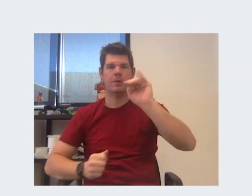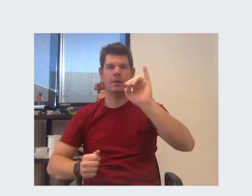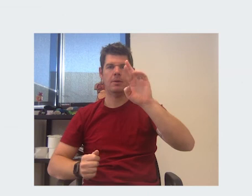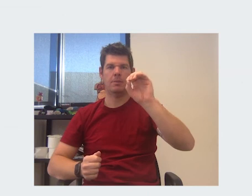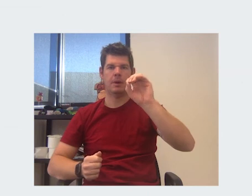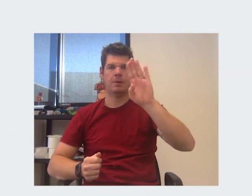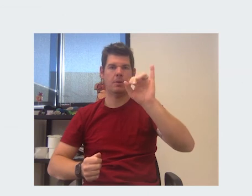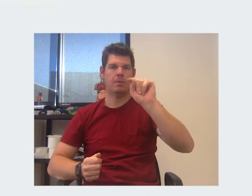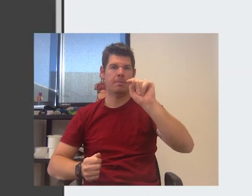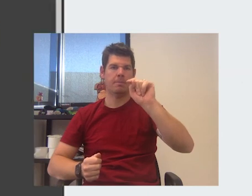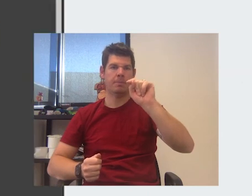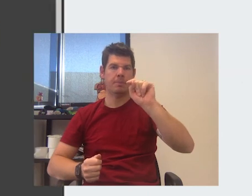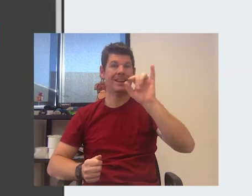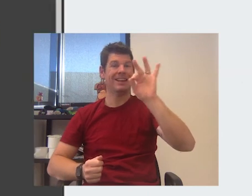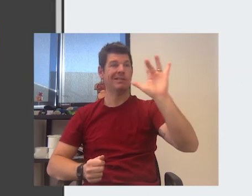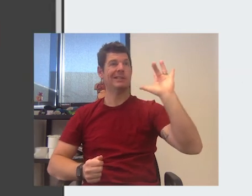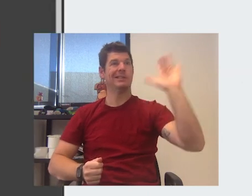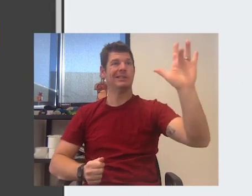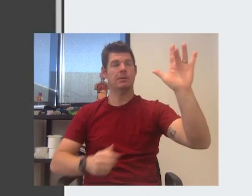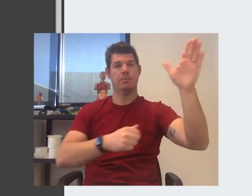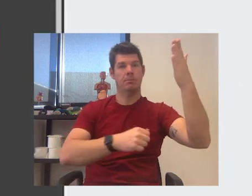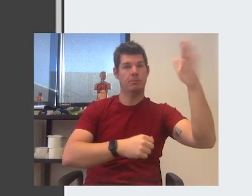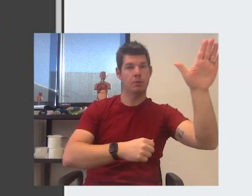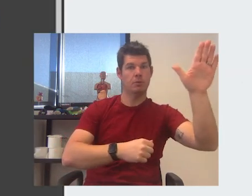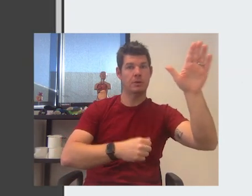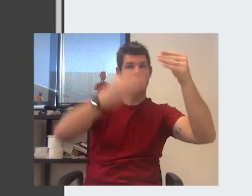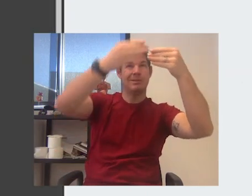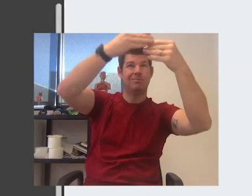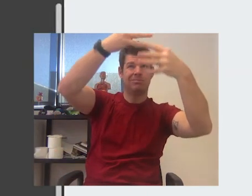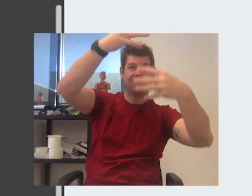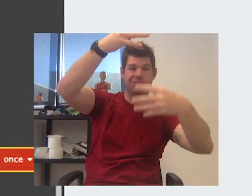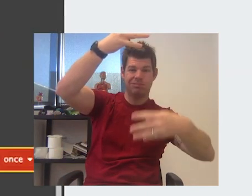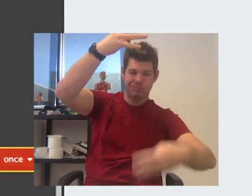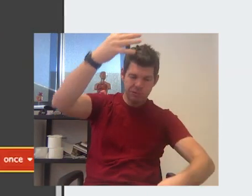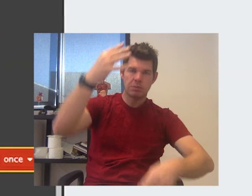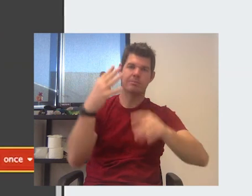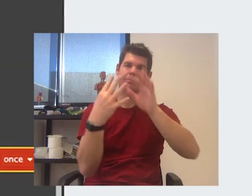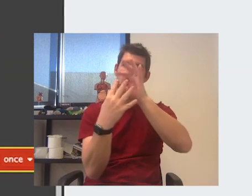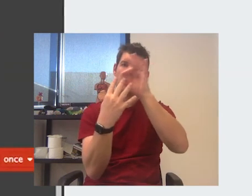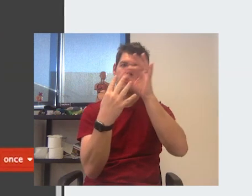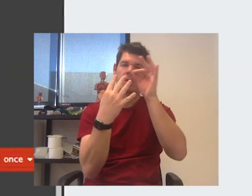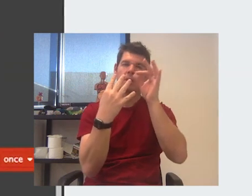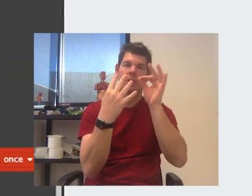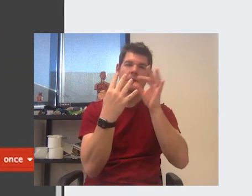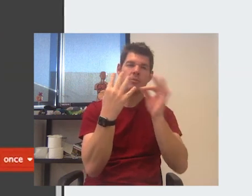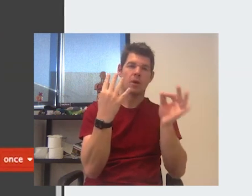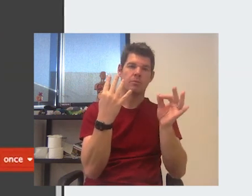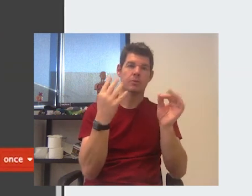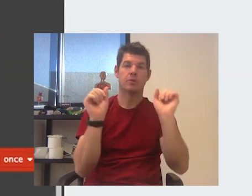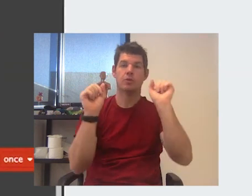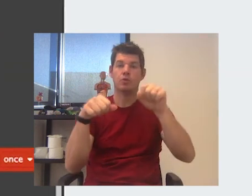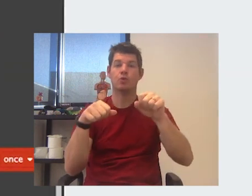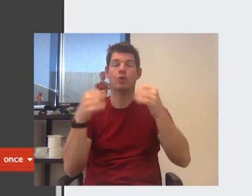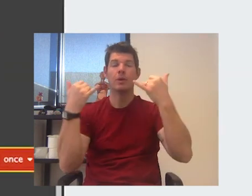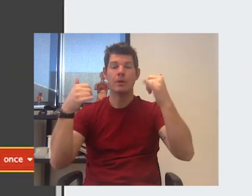if you click back in under music, you will see that there are other options that you can do in here as well. For